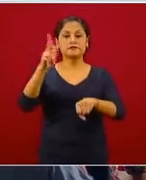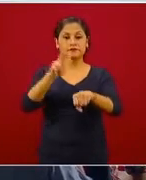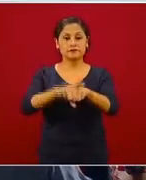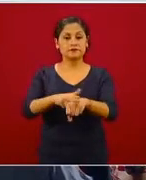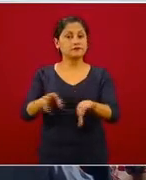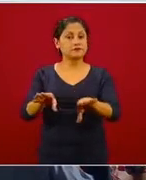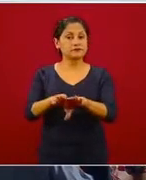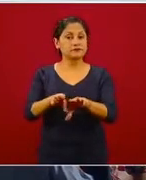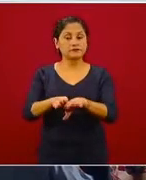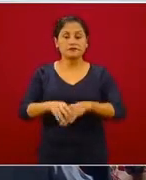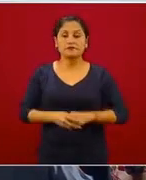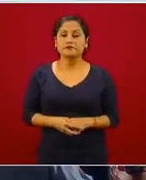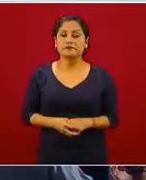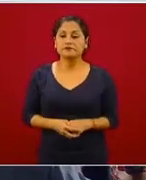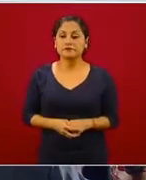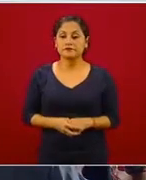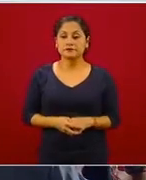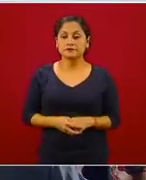at occupancy rates.